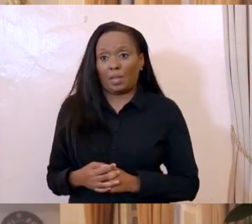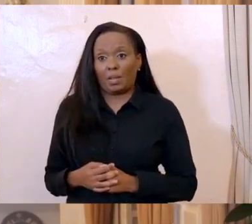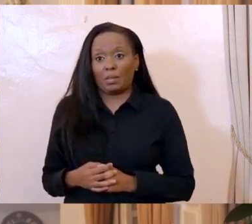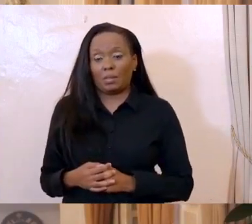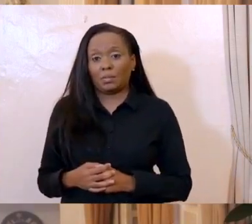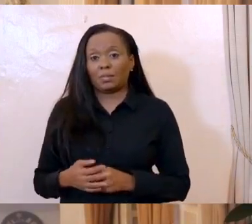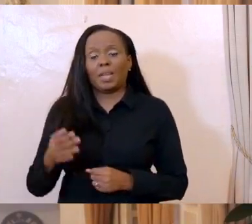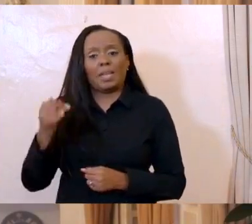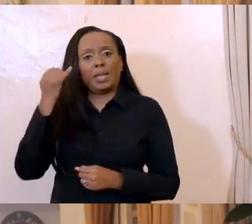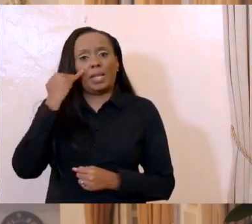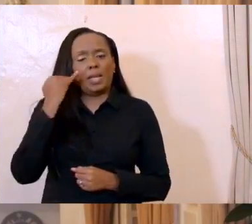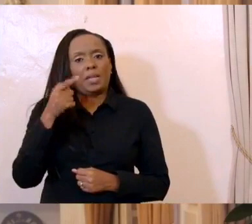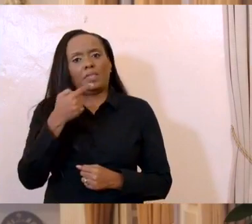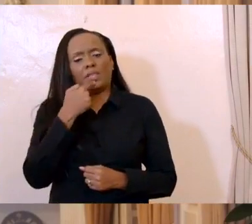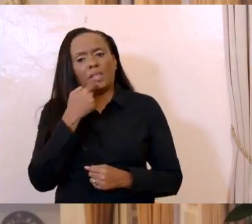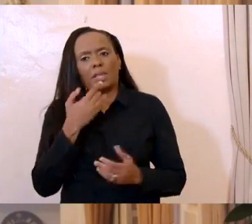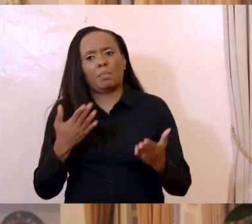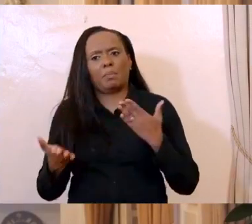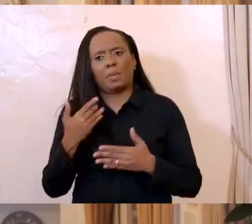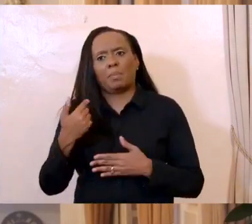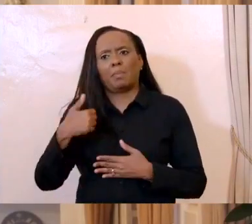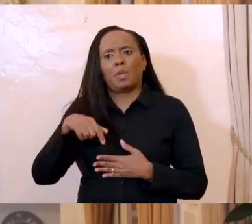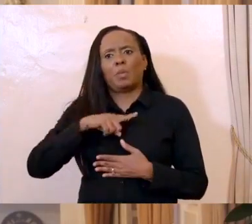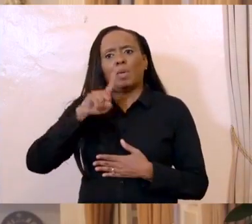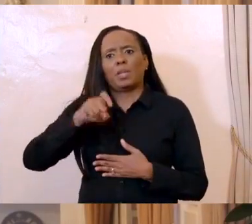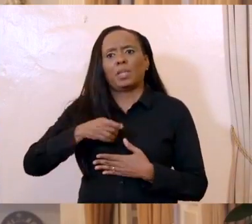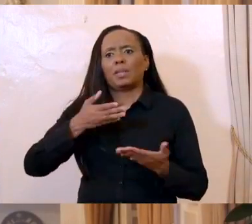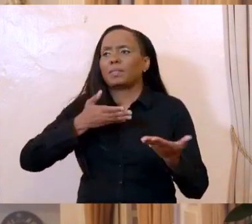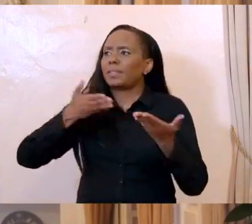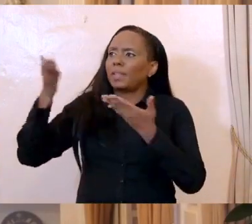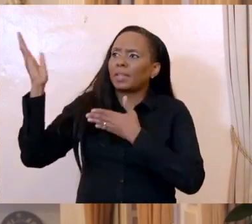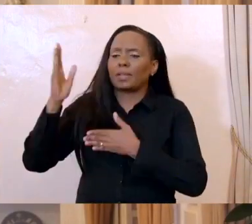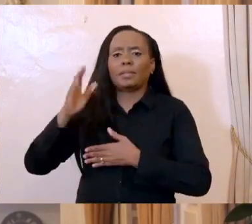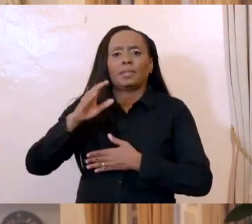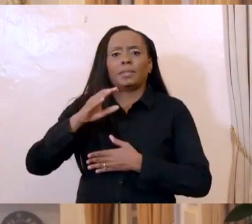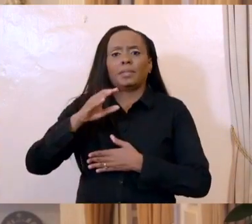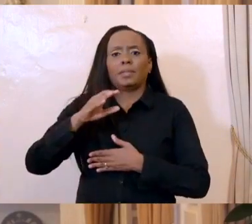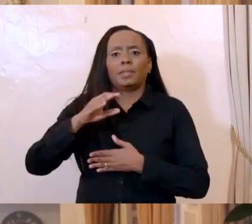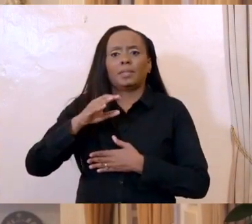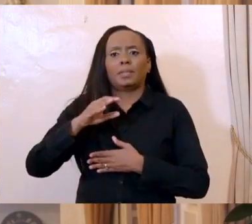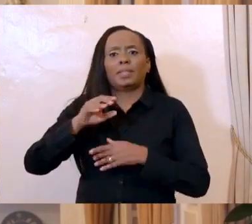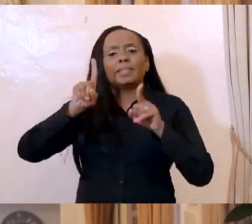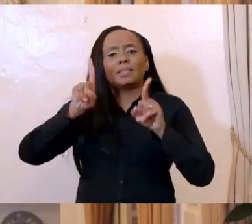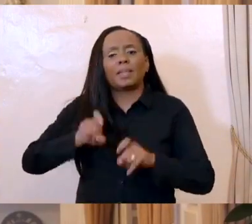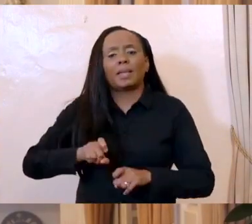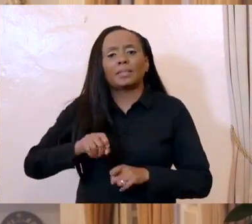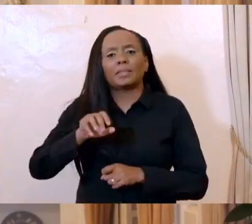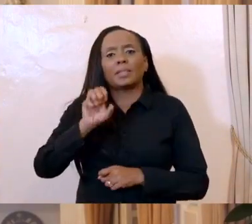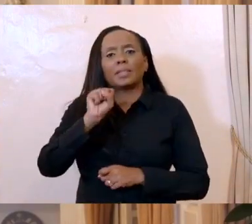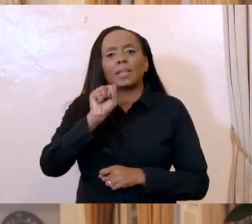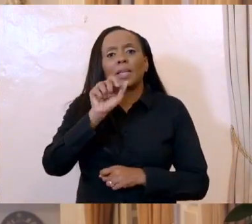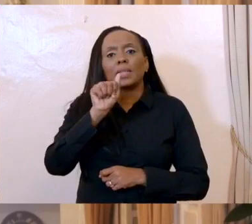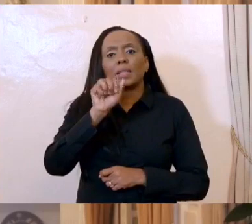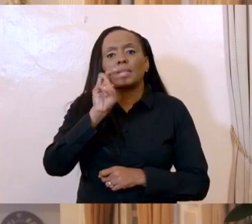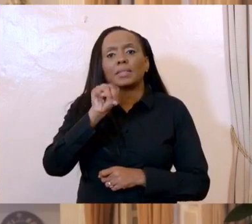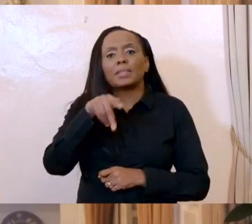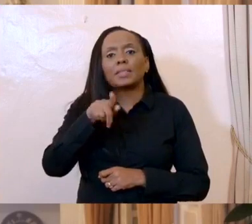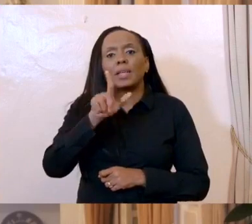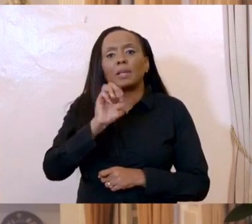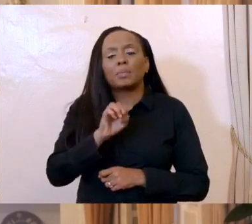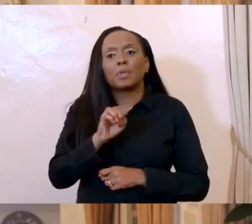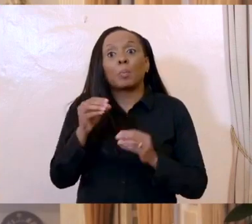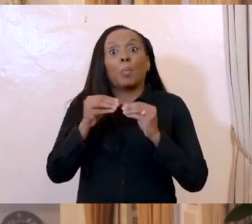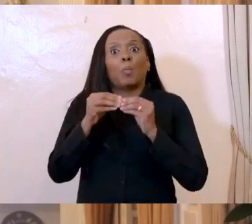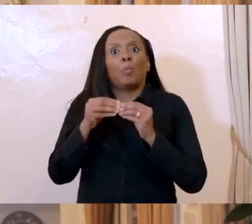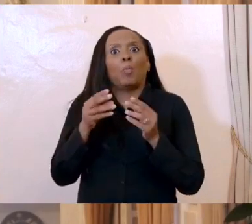samples to CARFA sooner, okay. I'm not going to sit here and tell you that everything has been done or we've been able